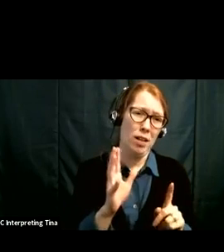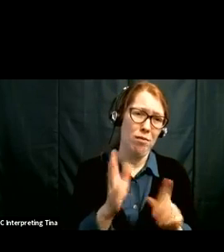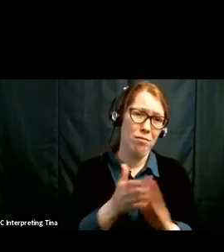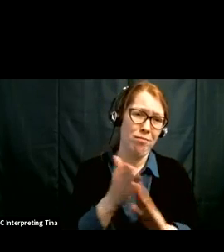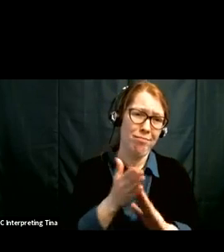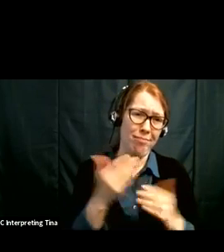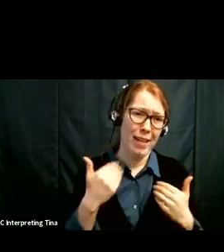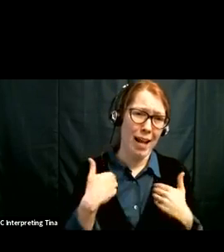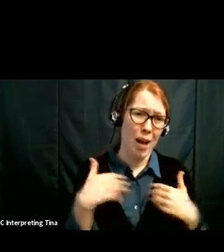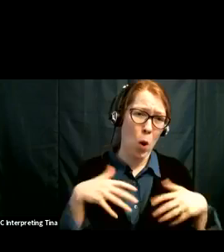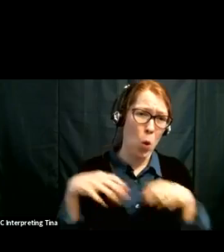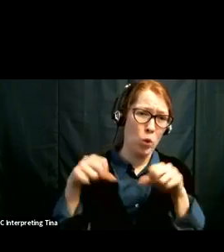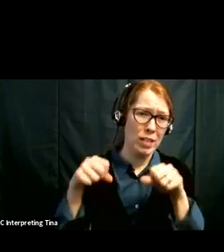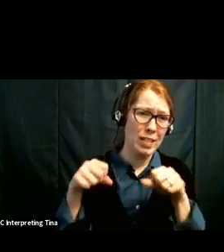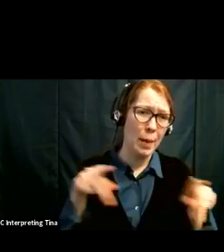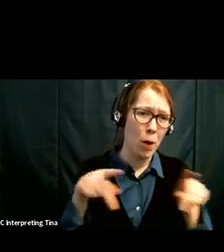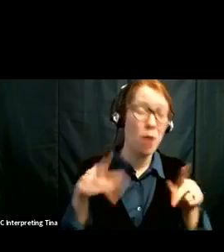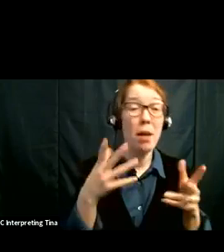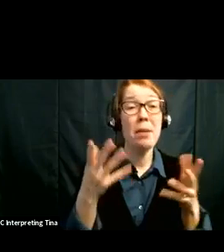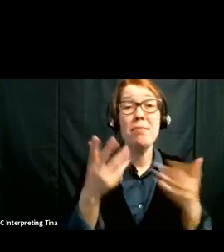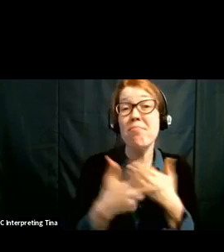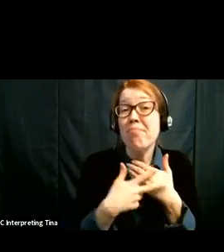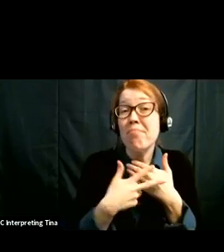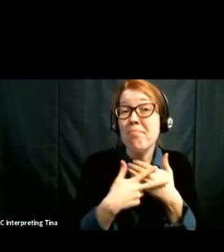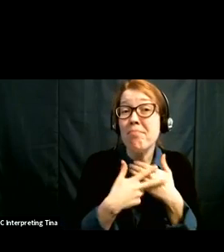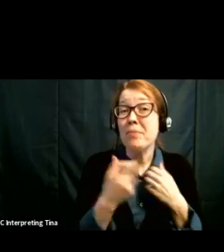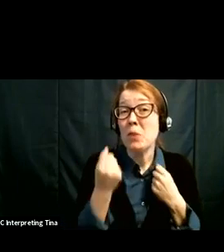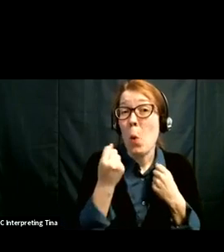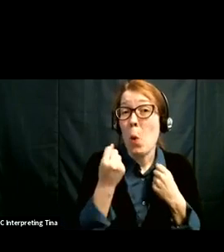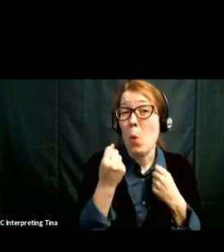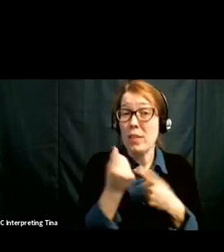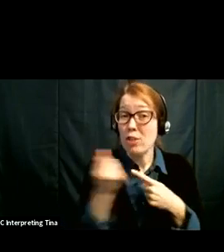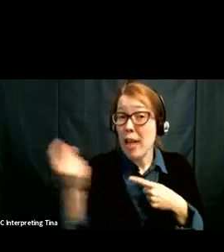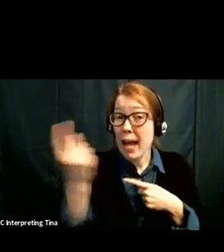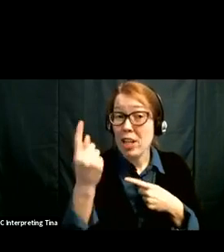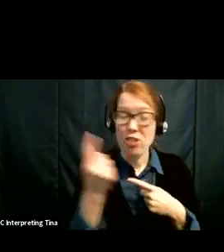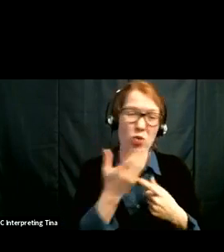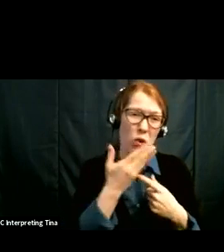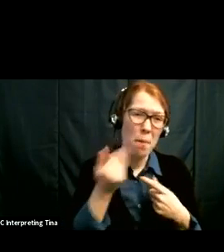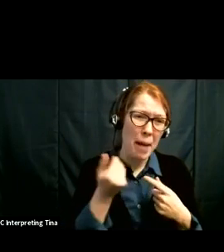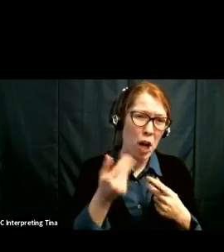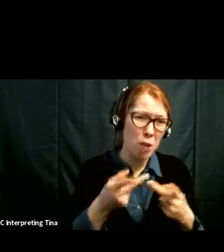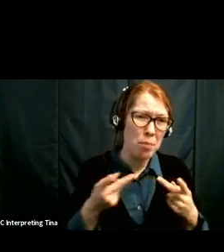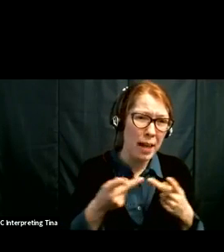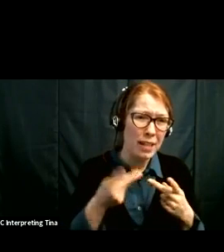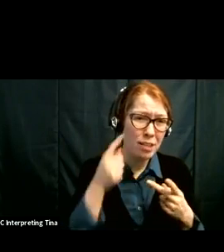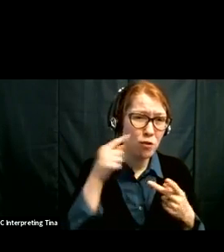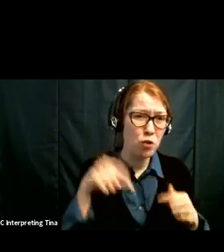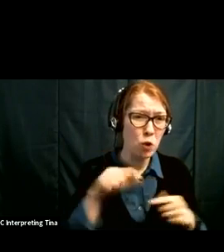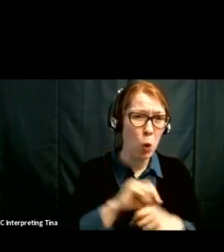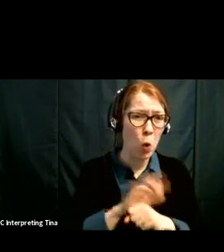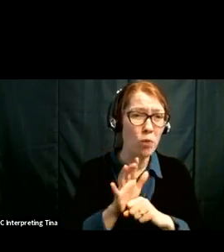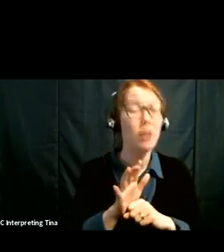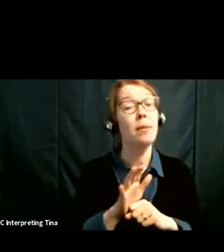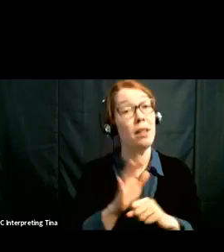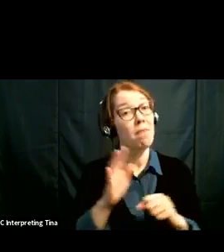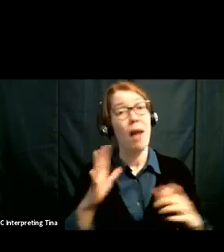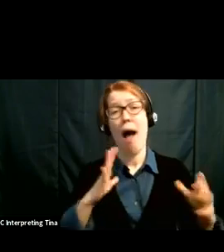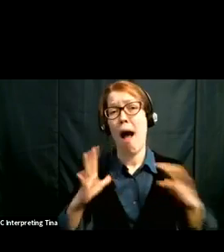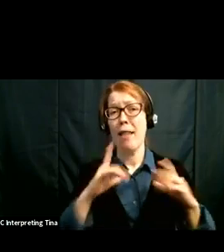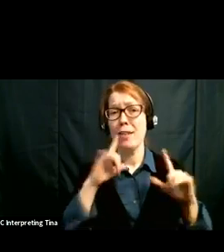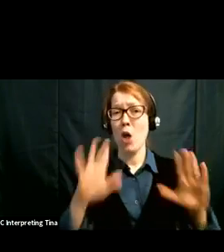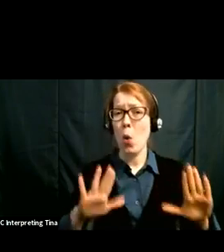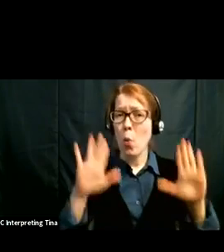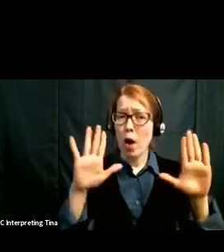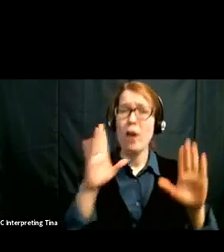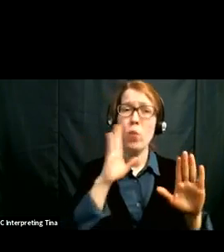again, let's save that till next year, till I think we're in a better spot. Again, holidays are great, and again, they're going to be